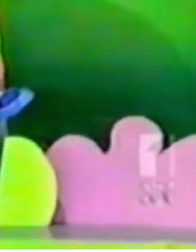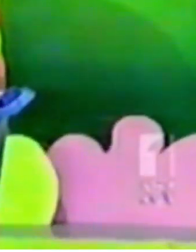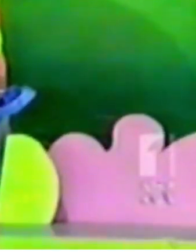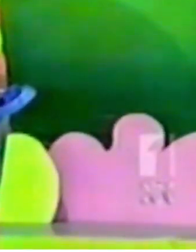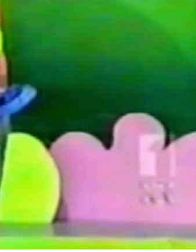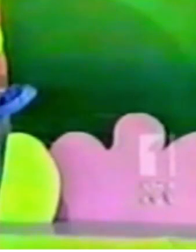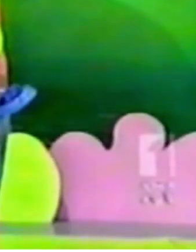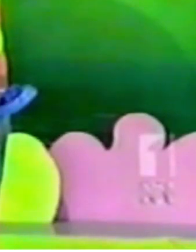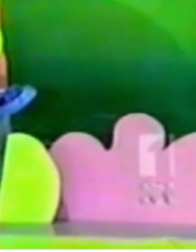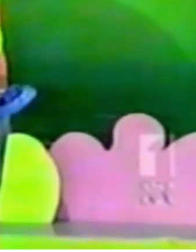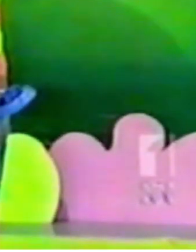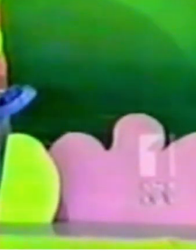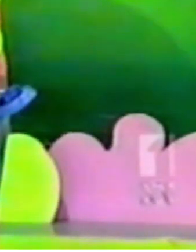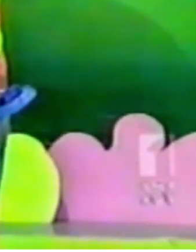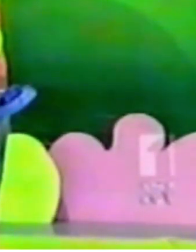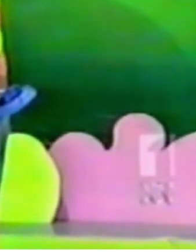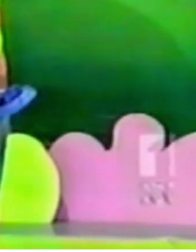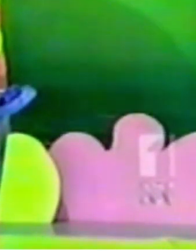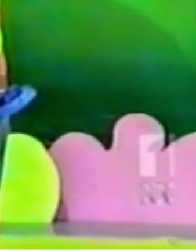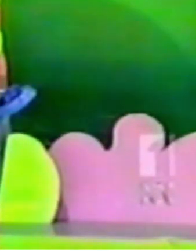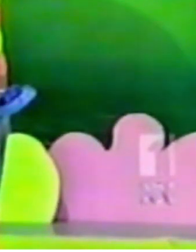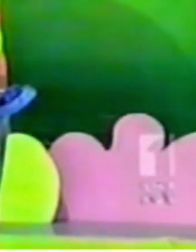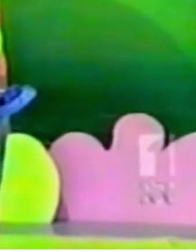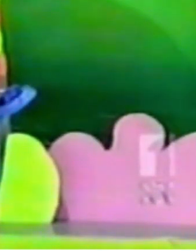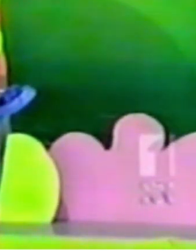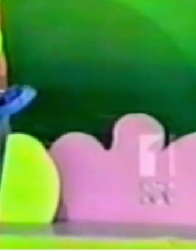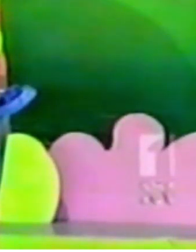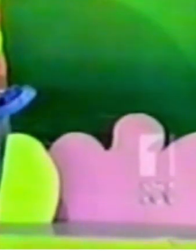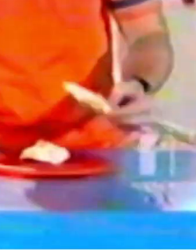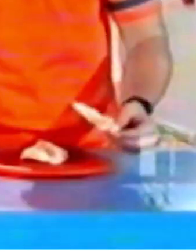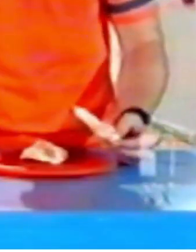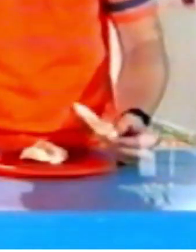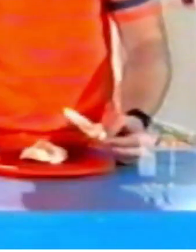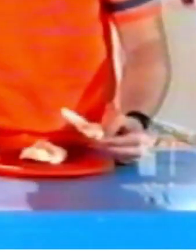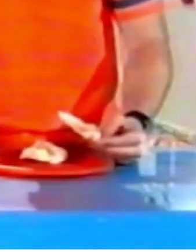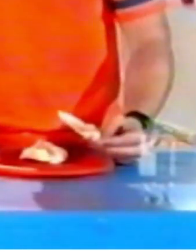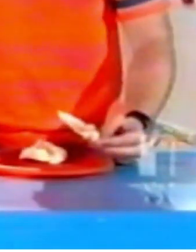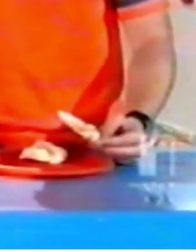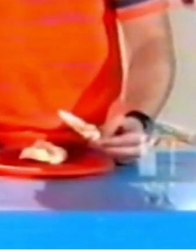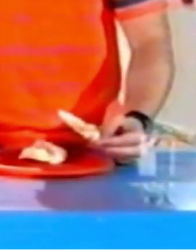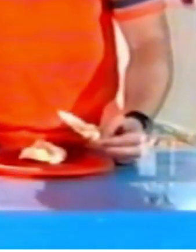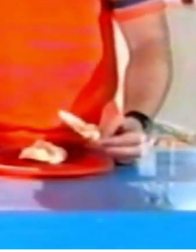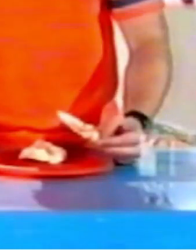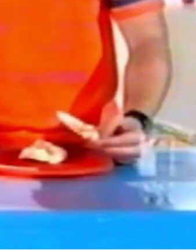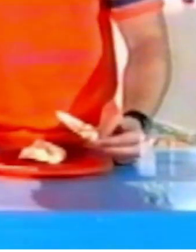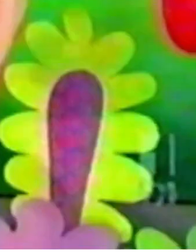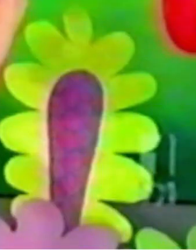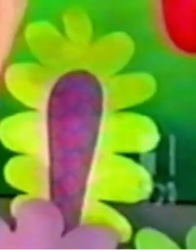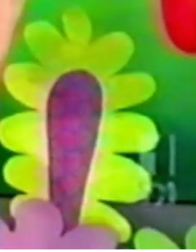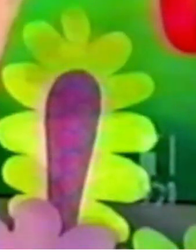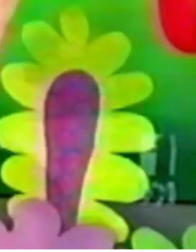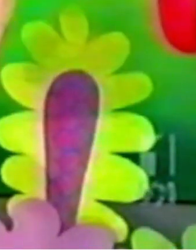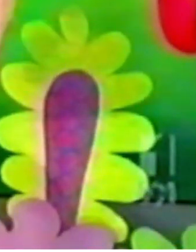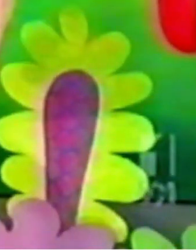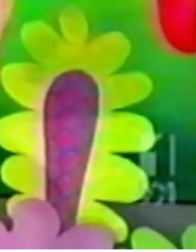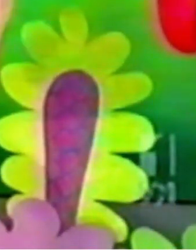Wow! Hello. I'm dressing up as the cat on play school today. But first, we look at the clock. Well,